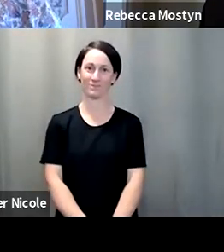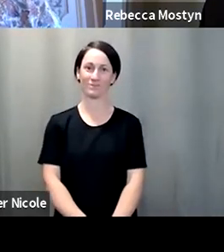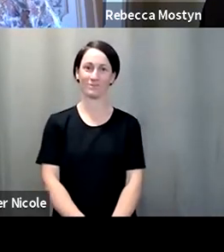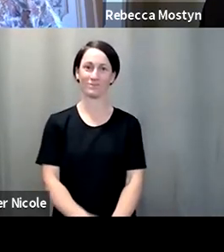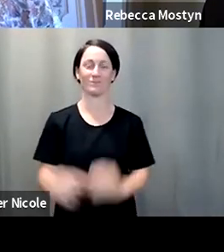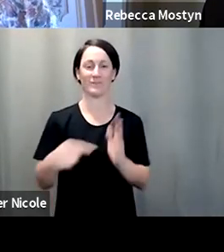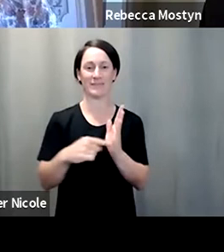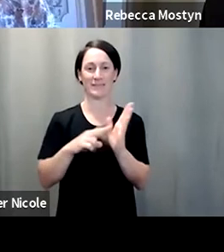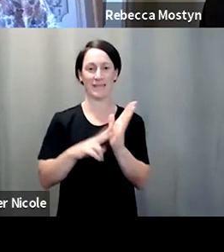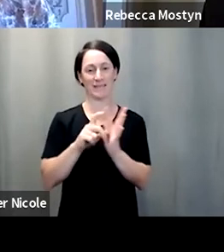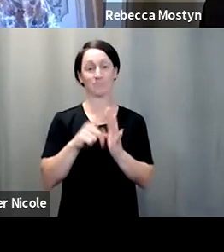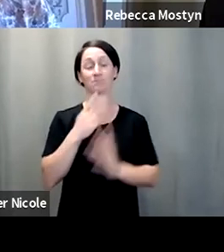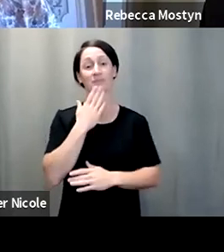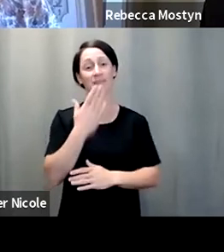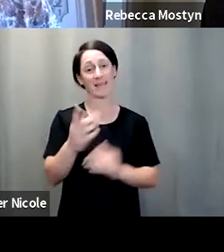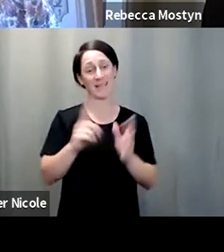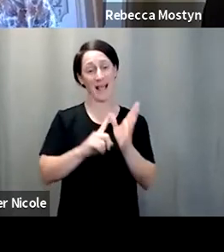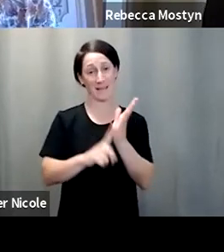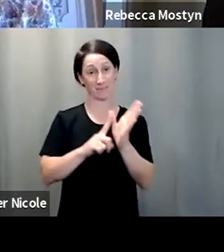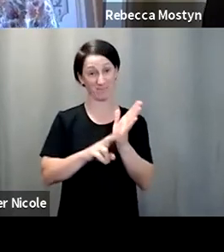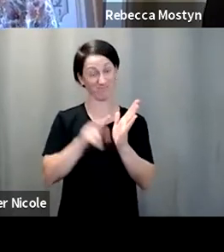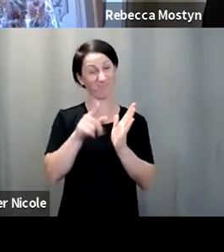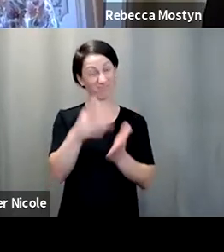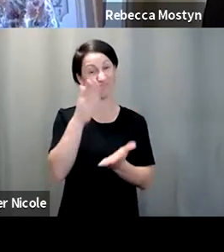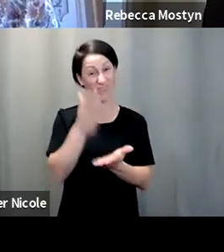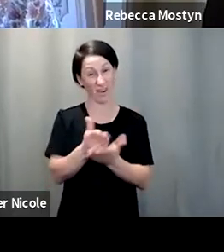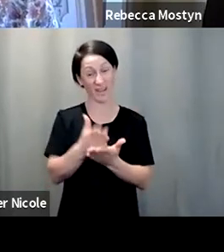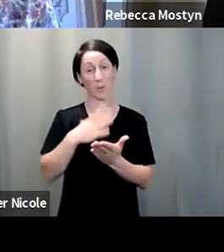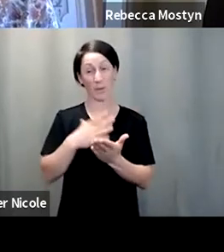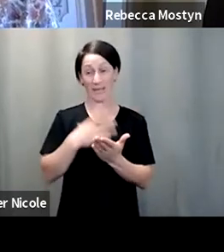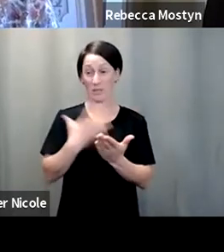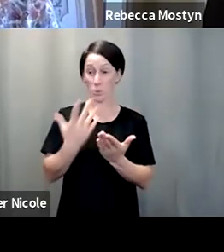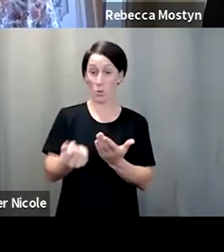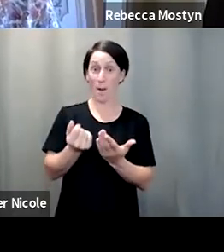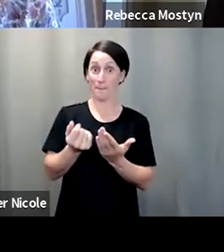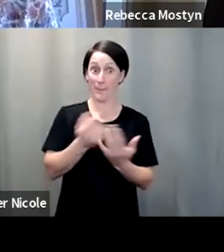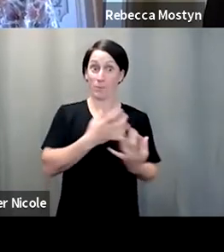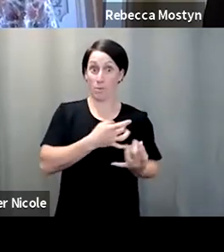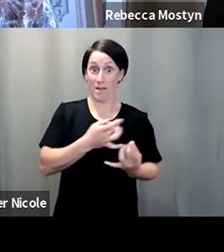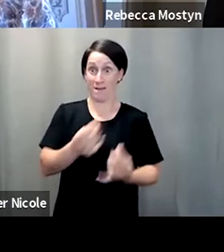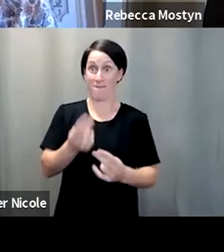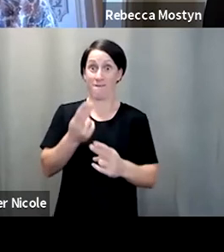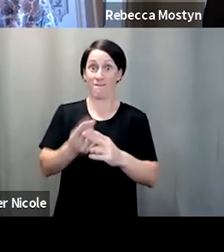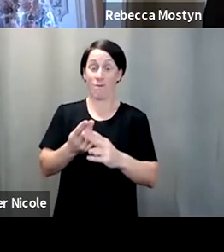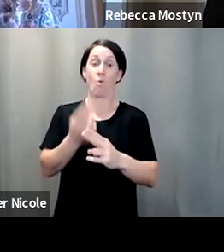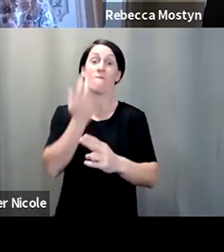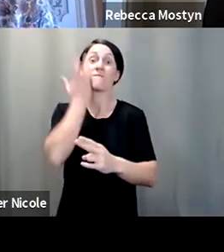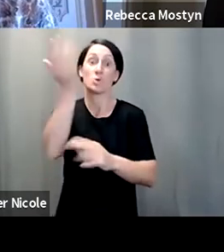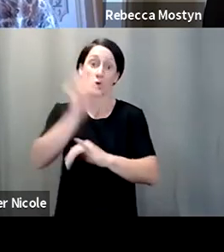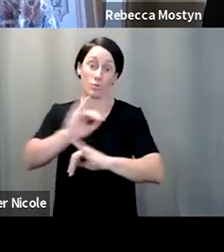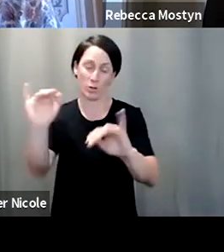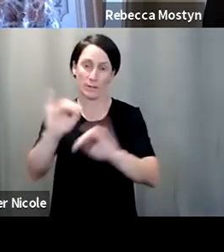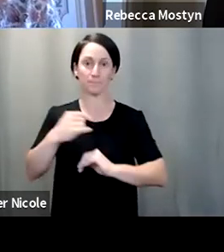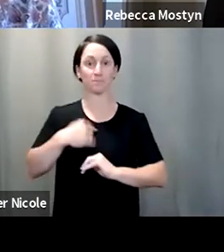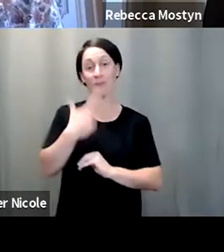Thanks, Alan. I think that point about emergency preparedness is really key. And I personally was lucky enough to attend a